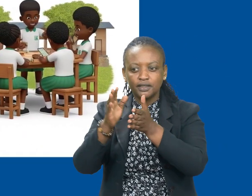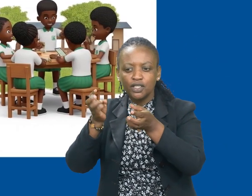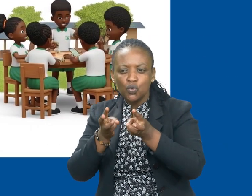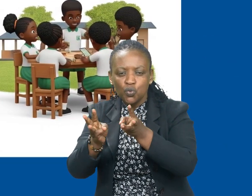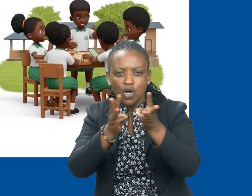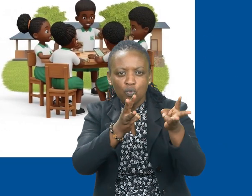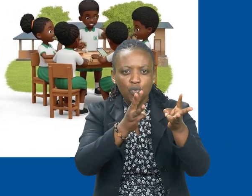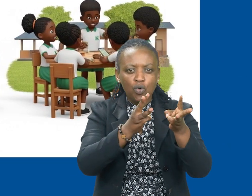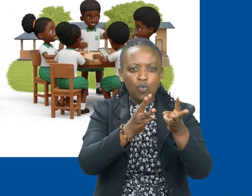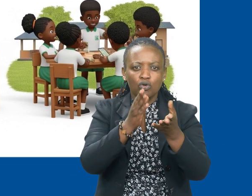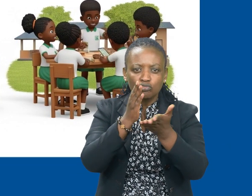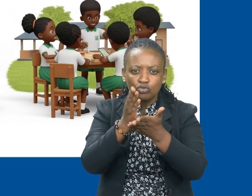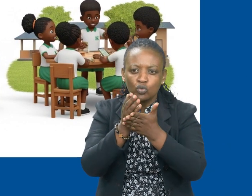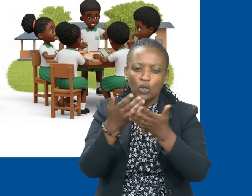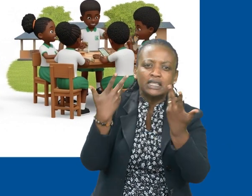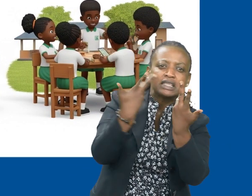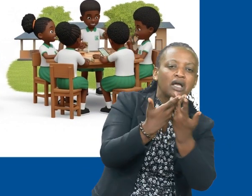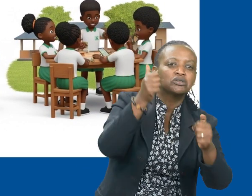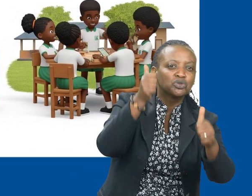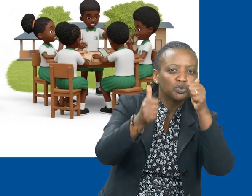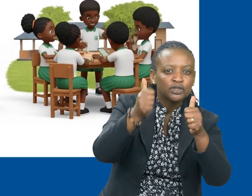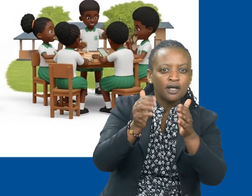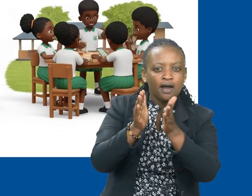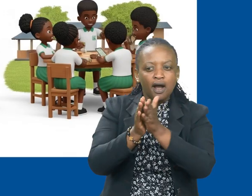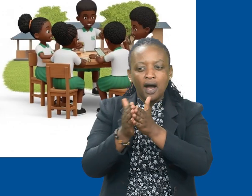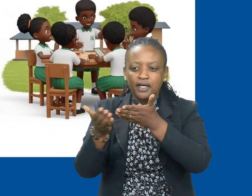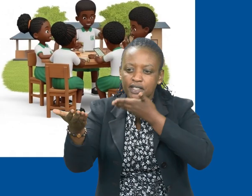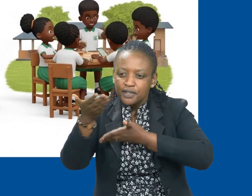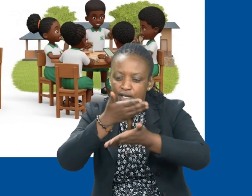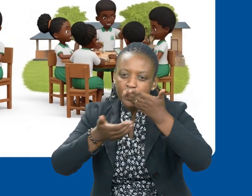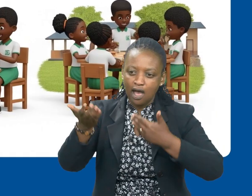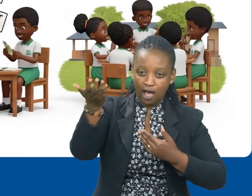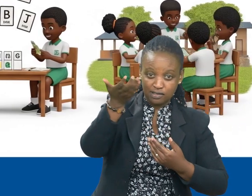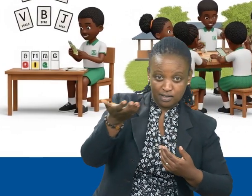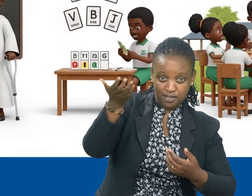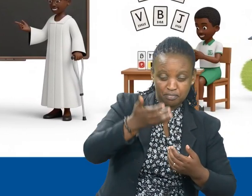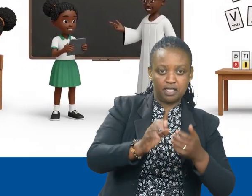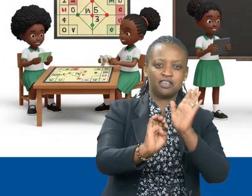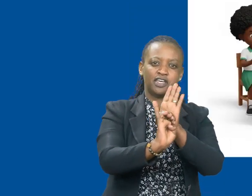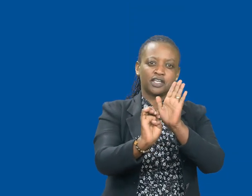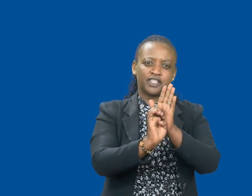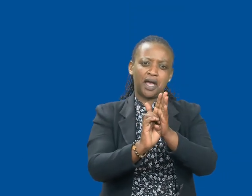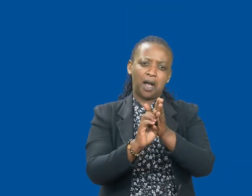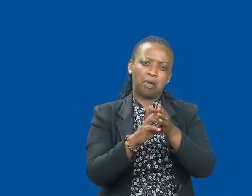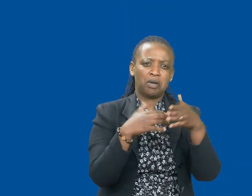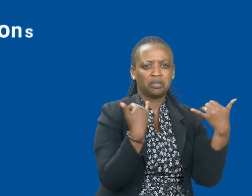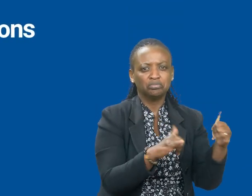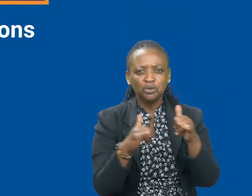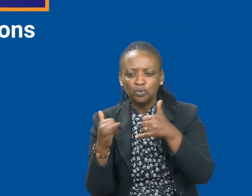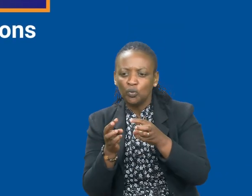incorporate real-world relevance and interactive assessments such as games